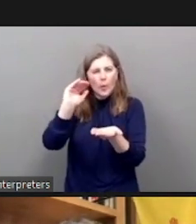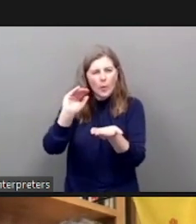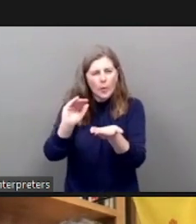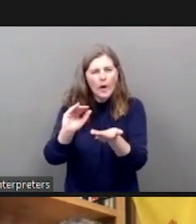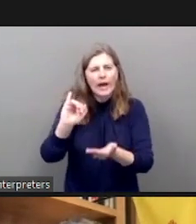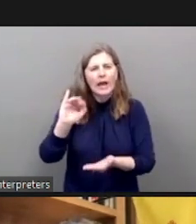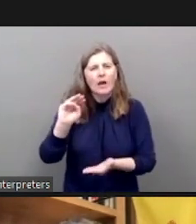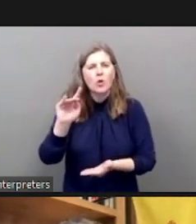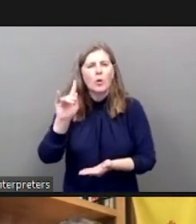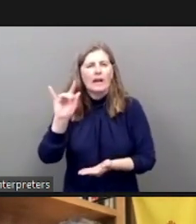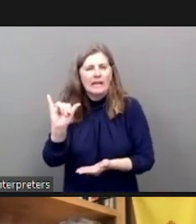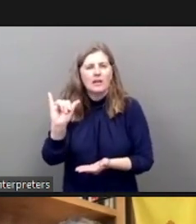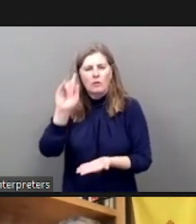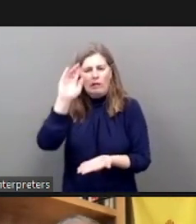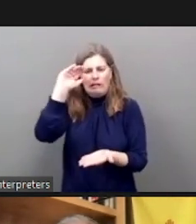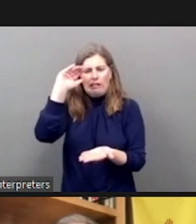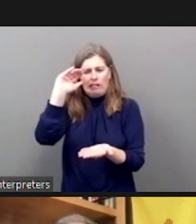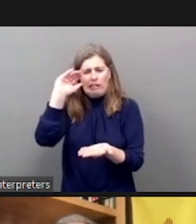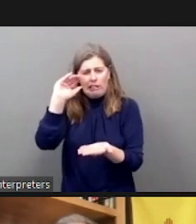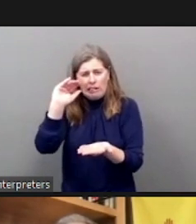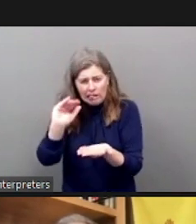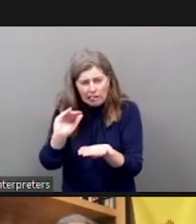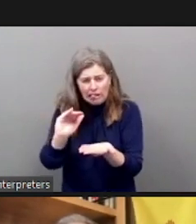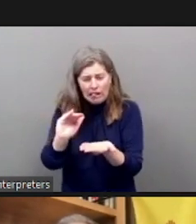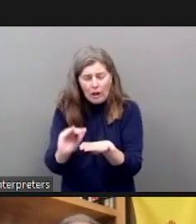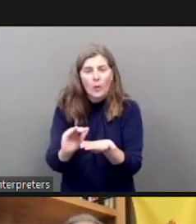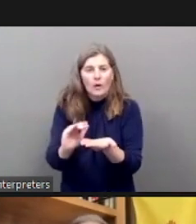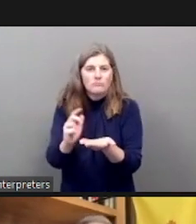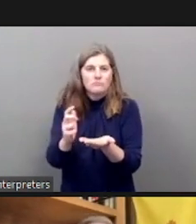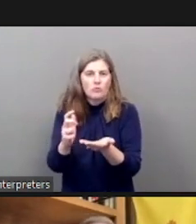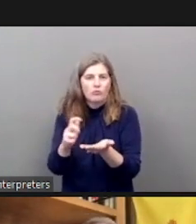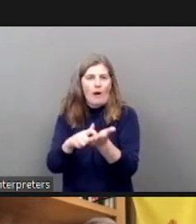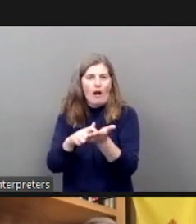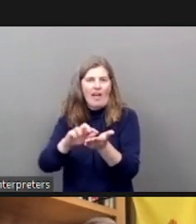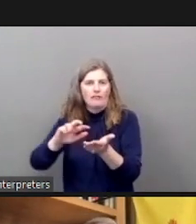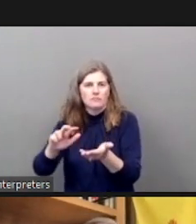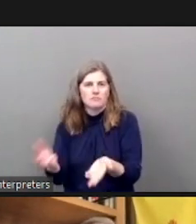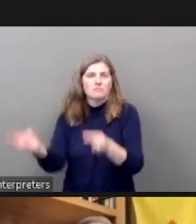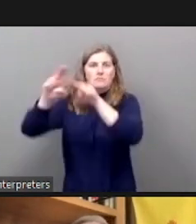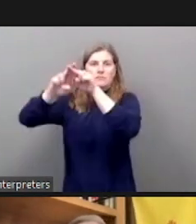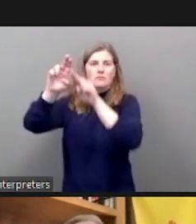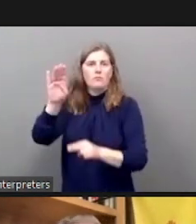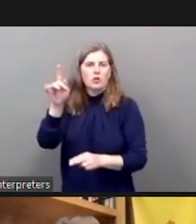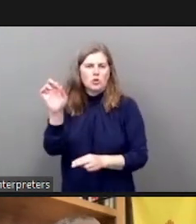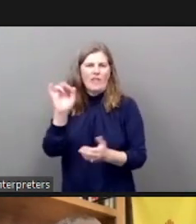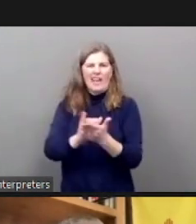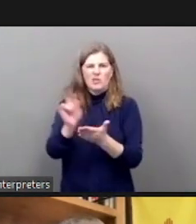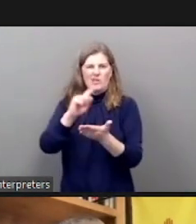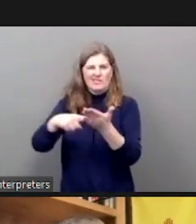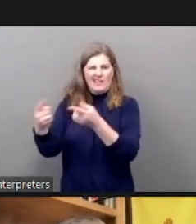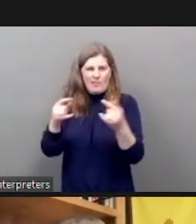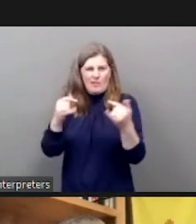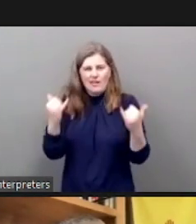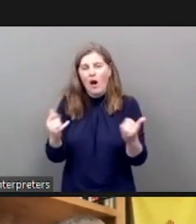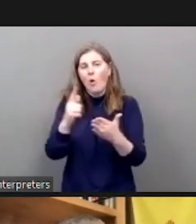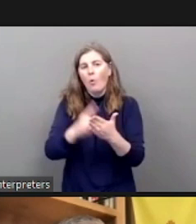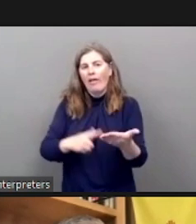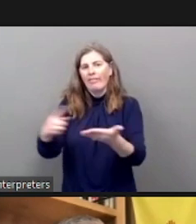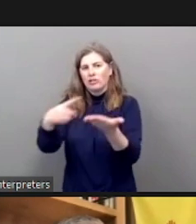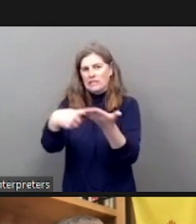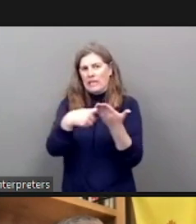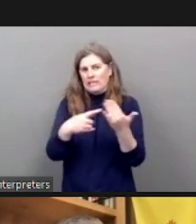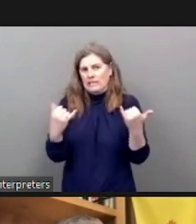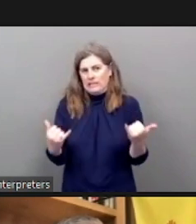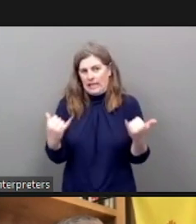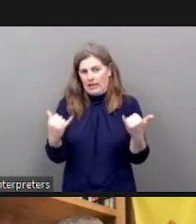really waning? Do you really need that booster dose? So that's kind of where it's standing, and what they're discussing